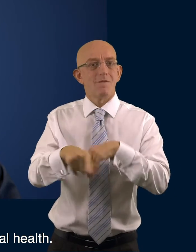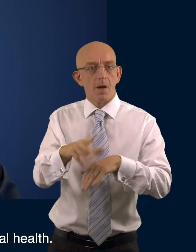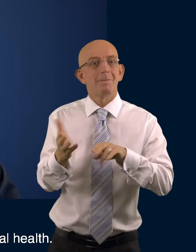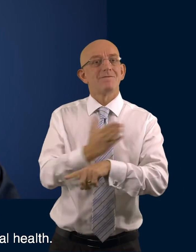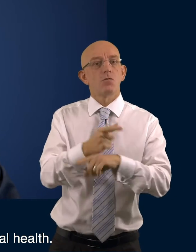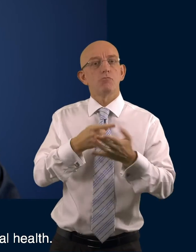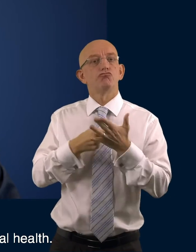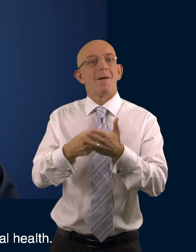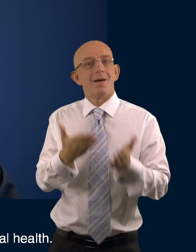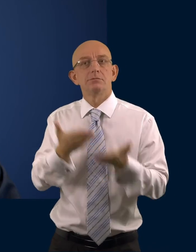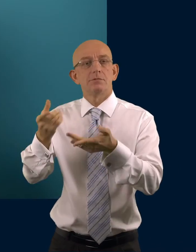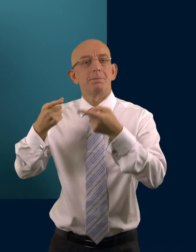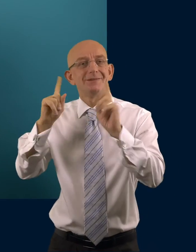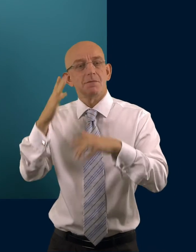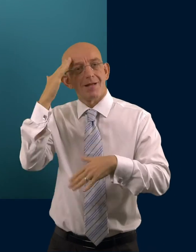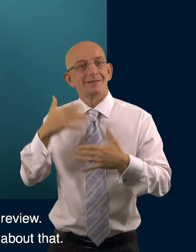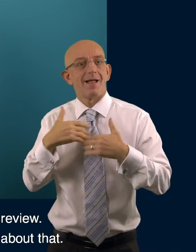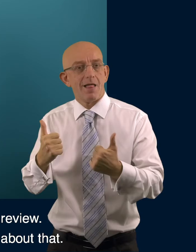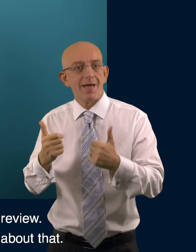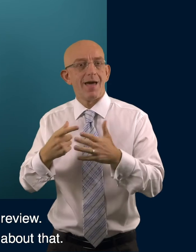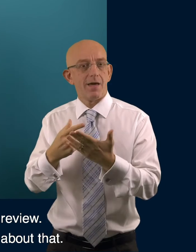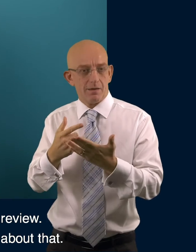make recommendations to the Minister for Mental Health. We're about to